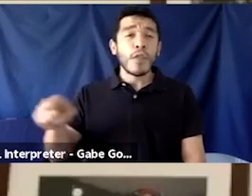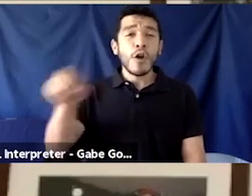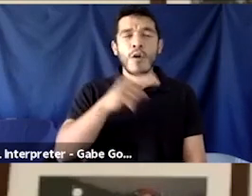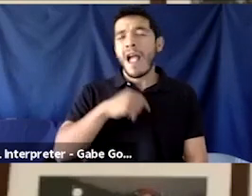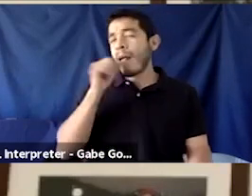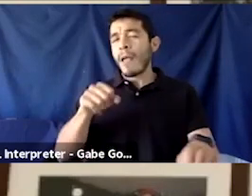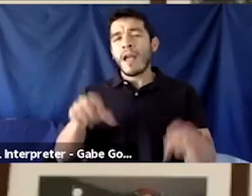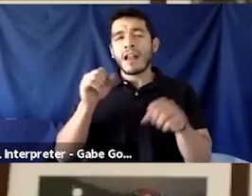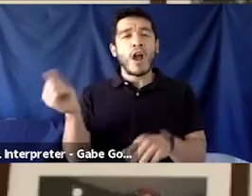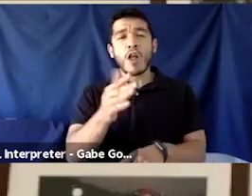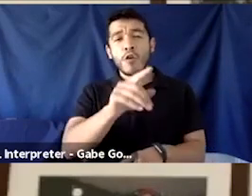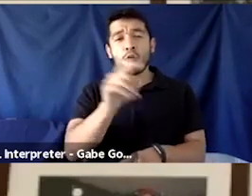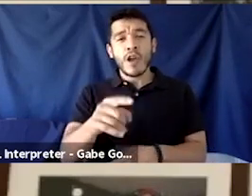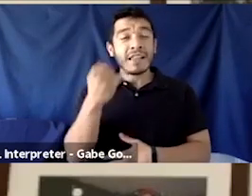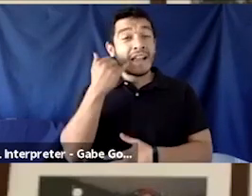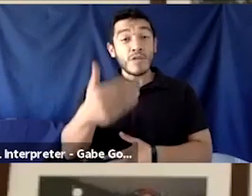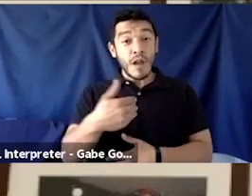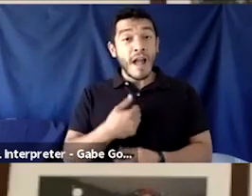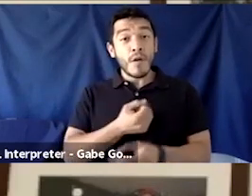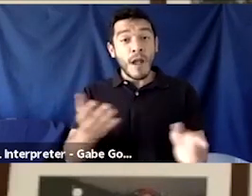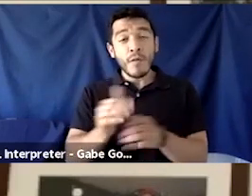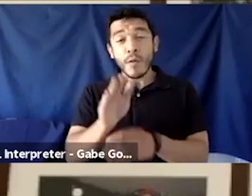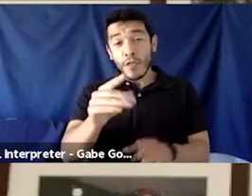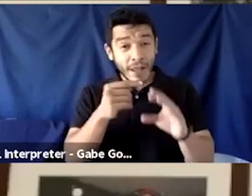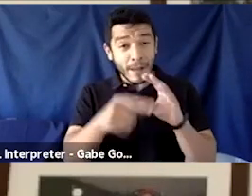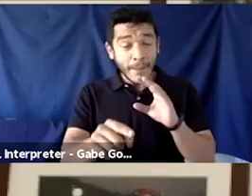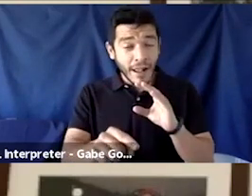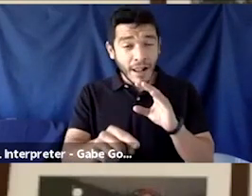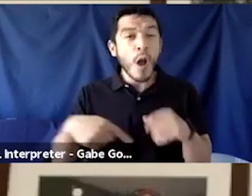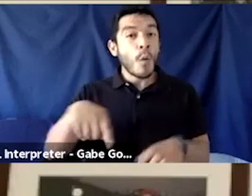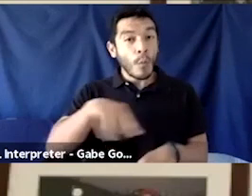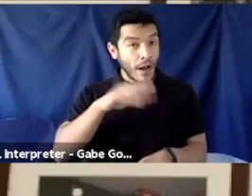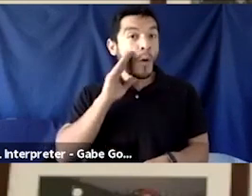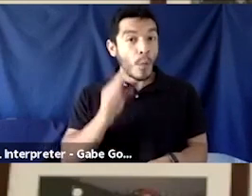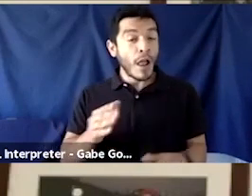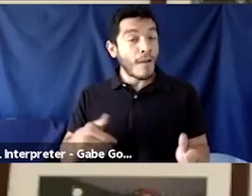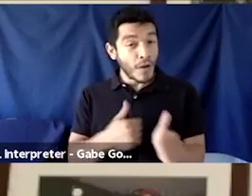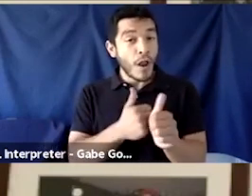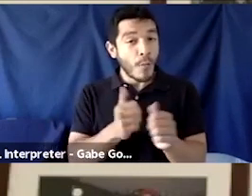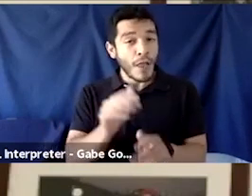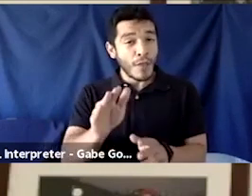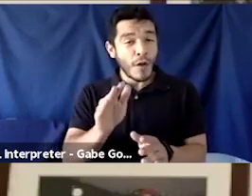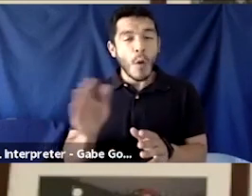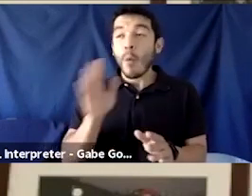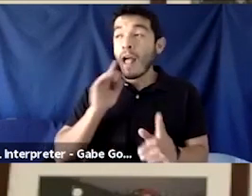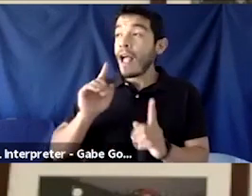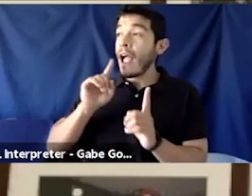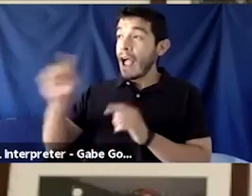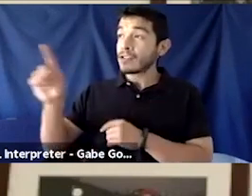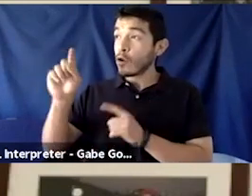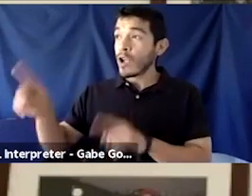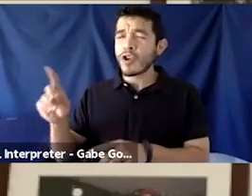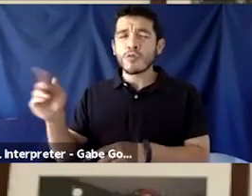all your questions, if you have provided us with your email, we will follow up with our panelists and do